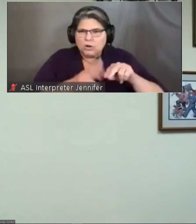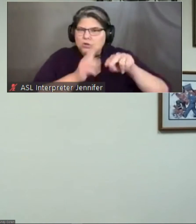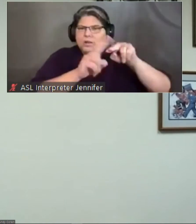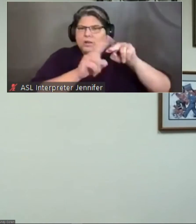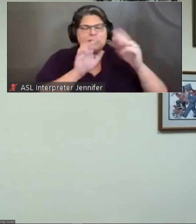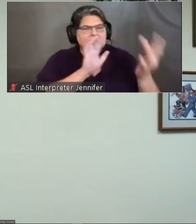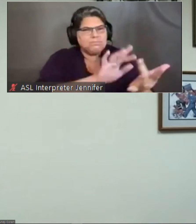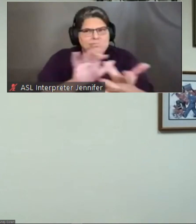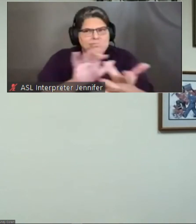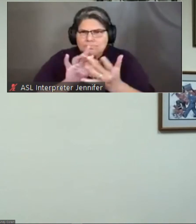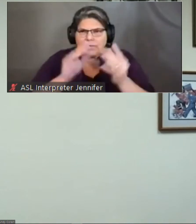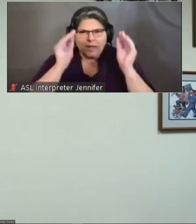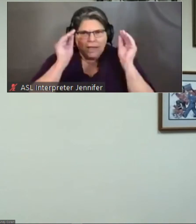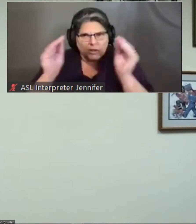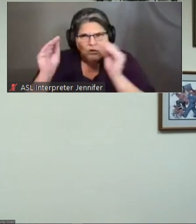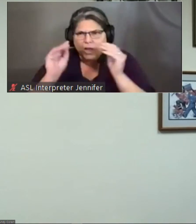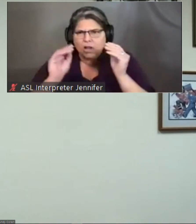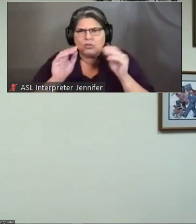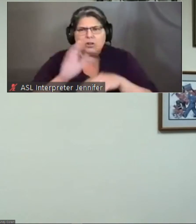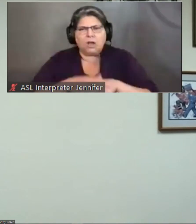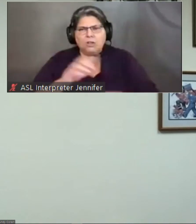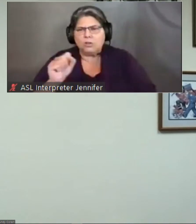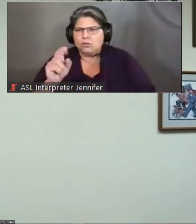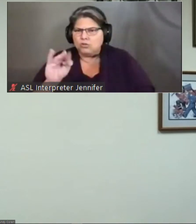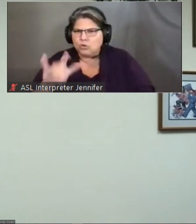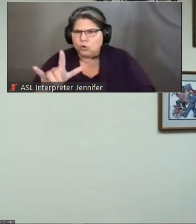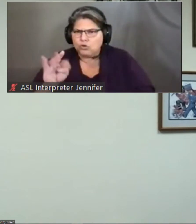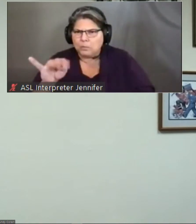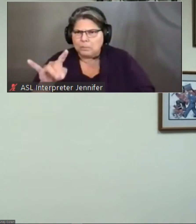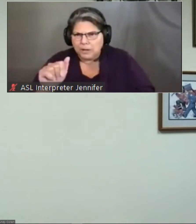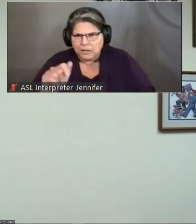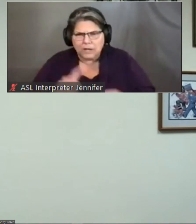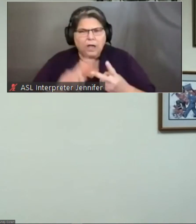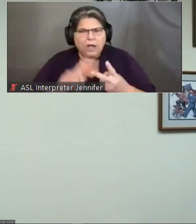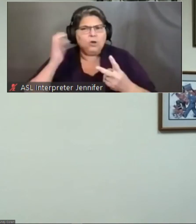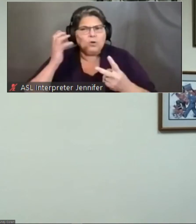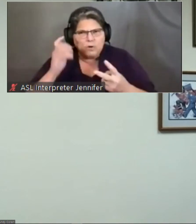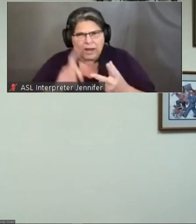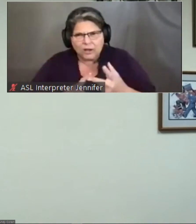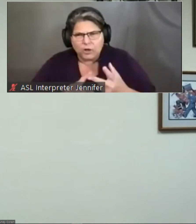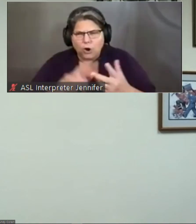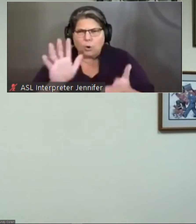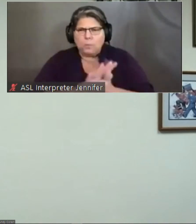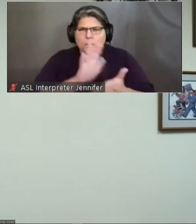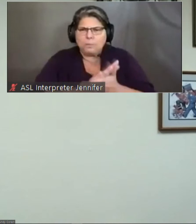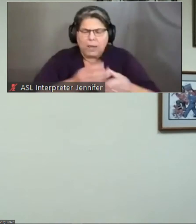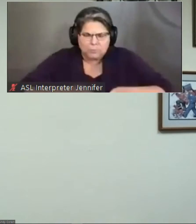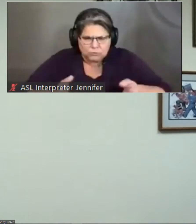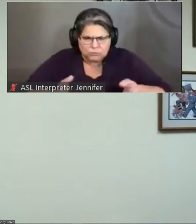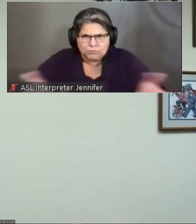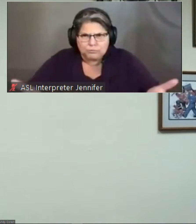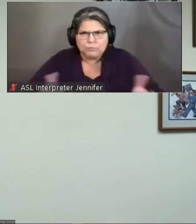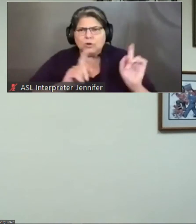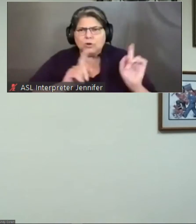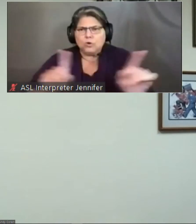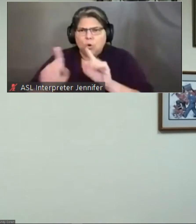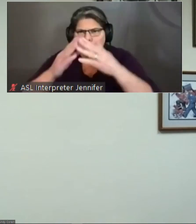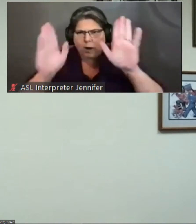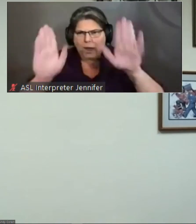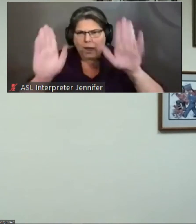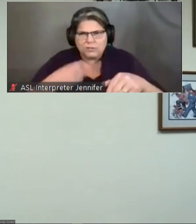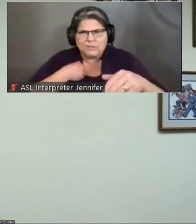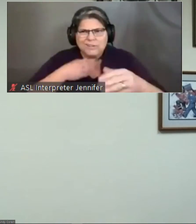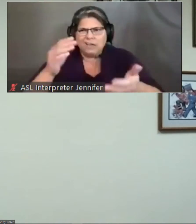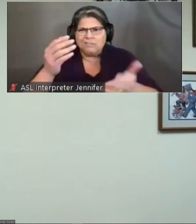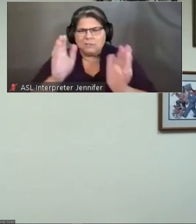education on social media and radio, as well as flyers and door hangers in English and Spanish. So I